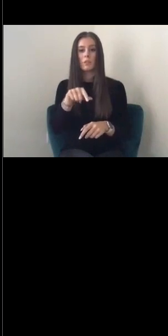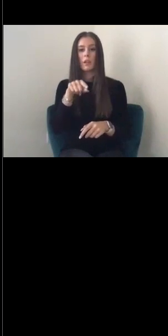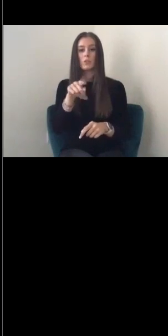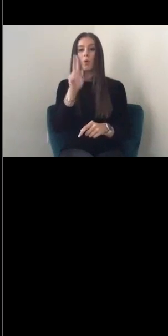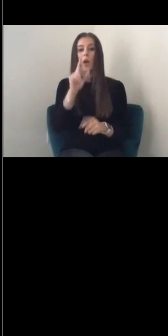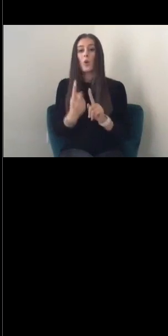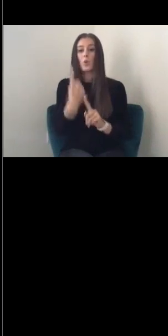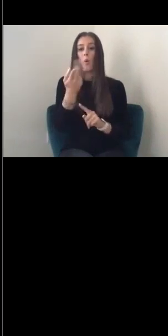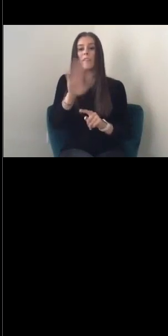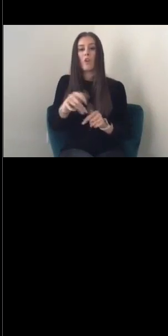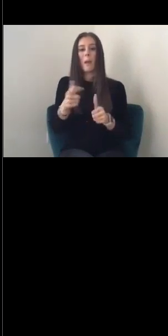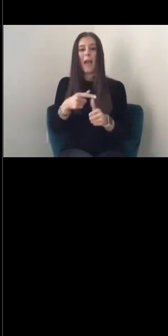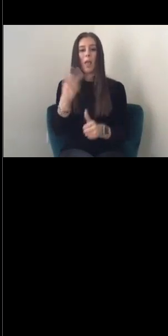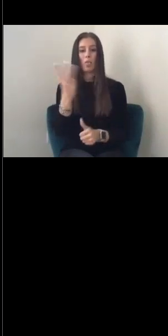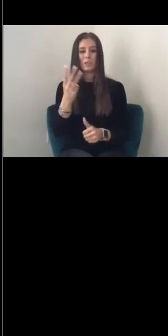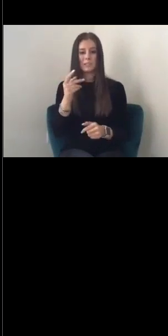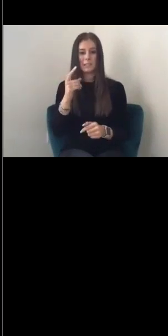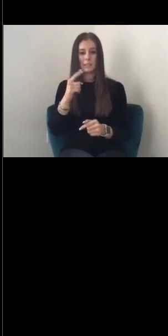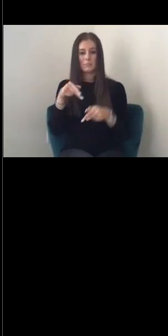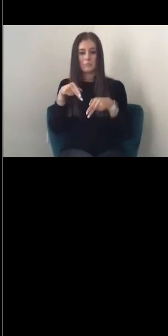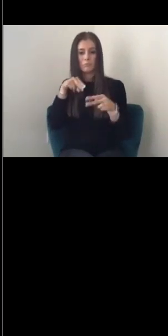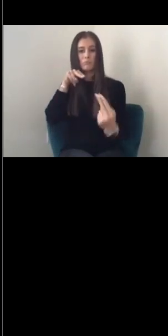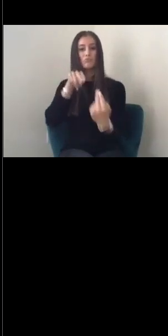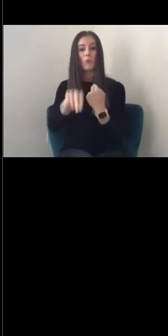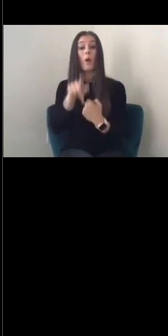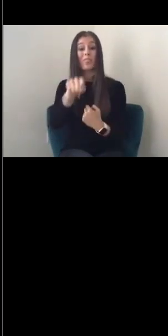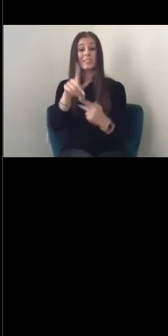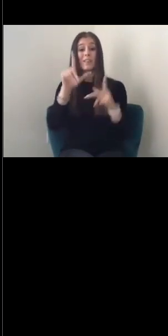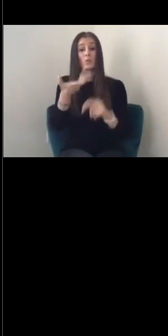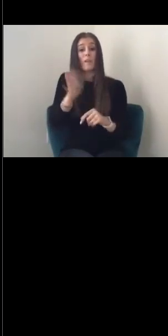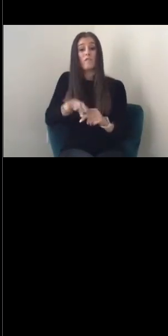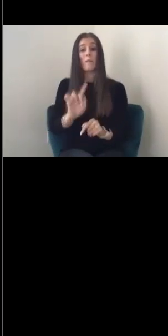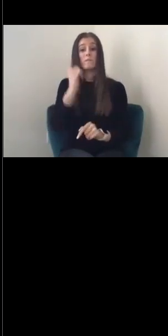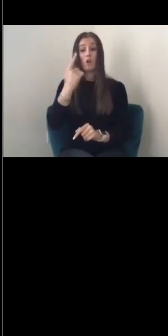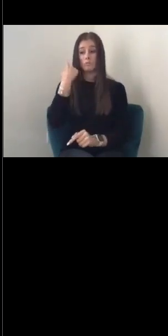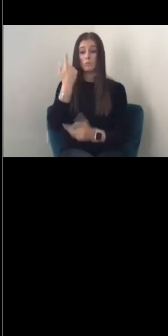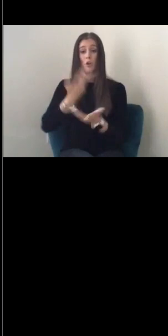junction, as we presented it at supplementary consultation.